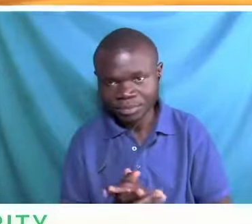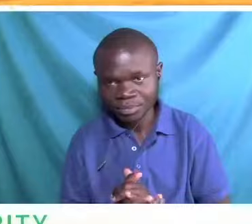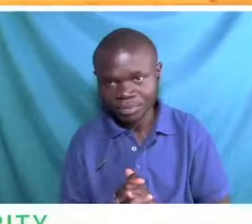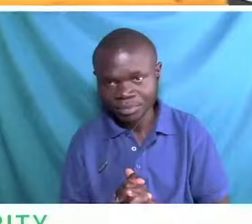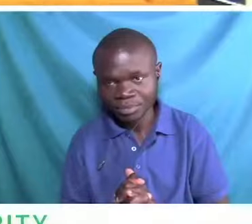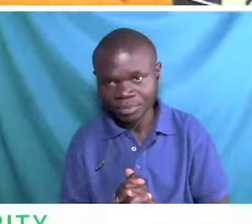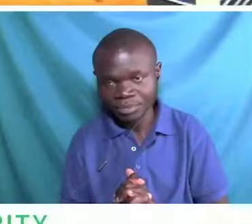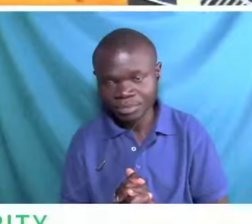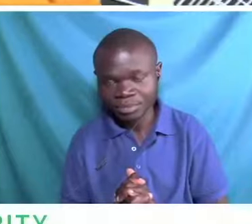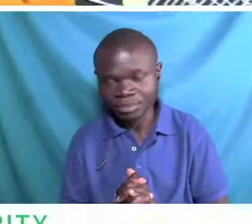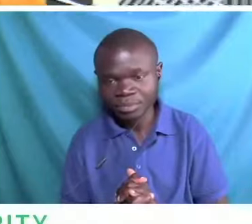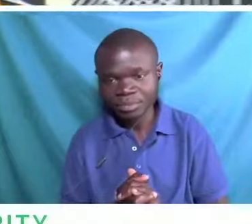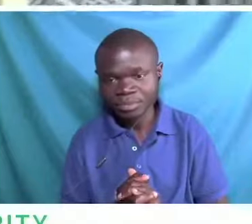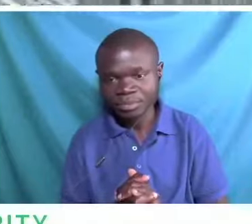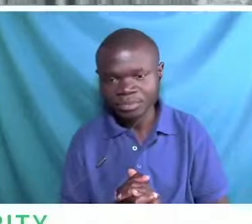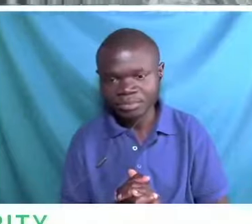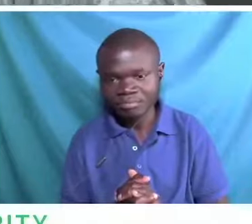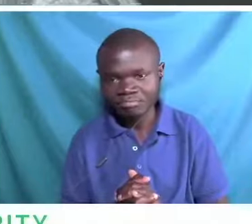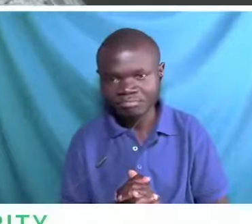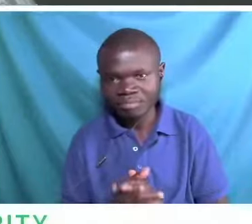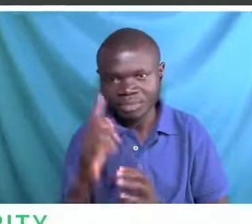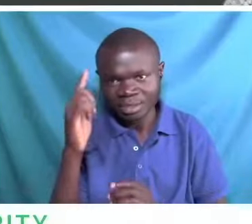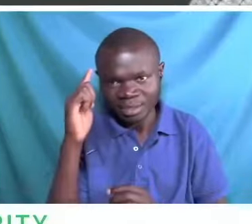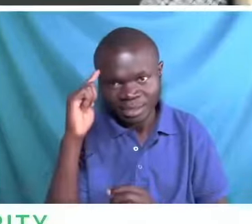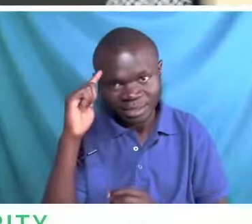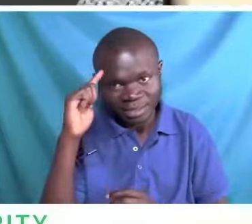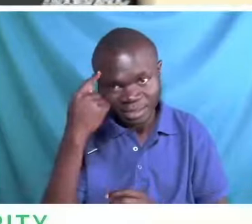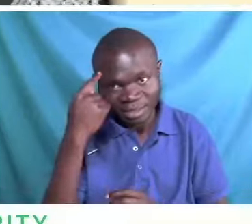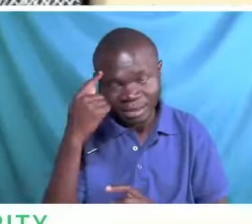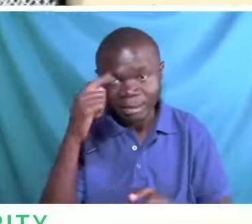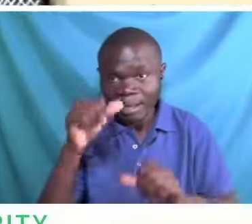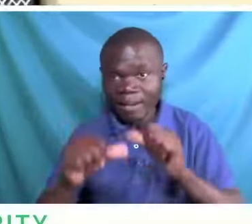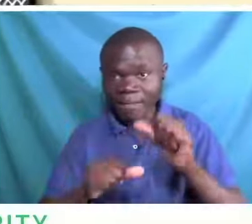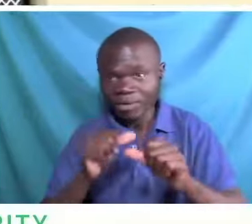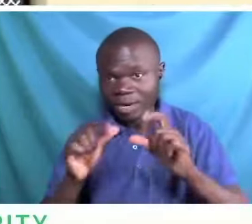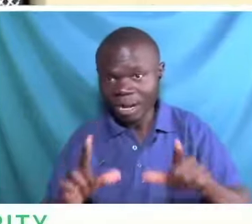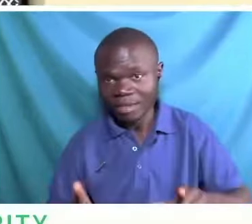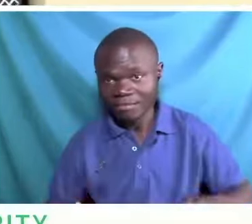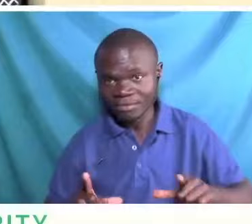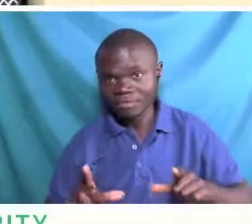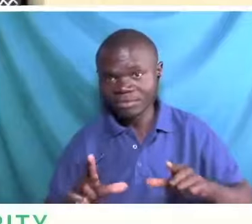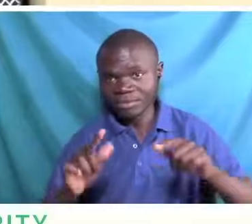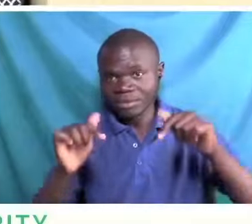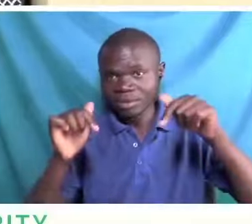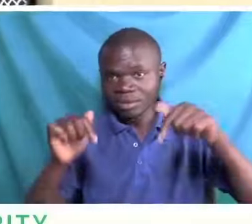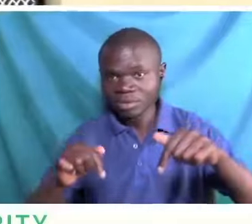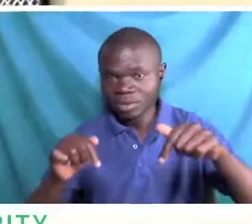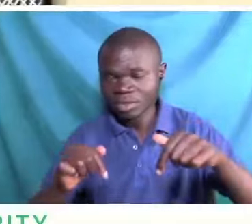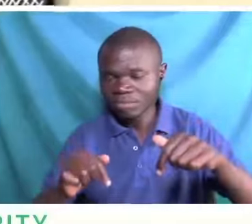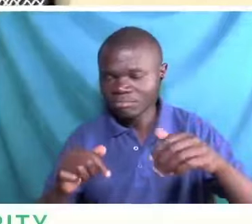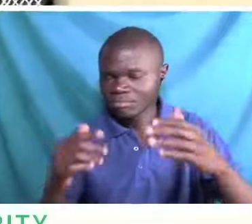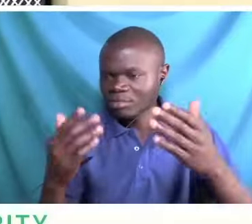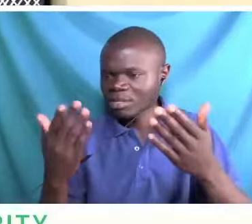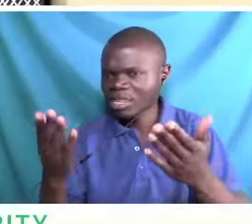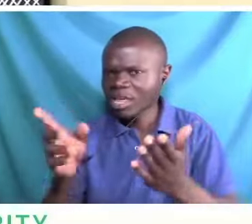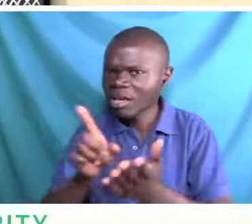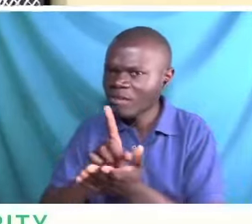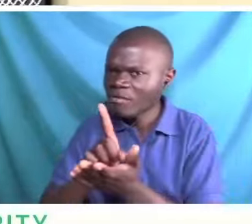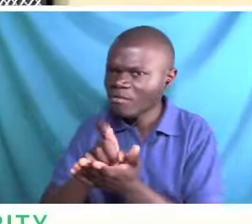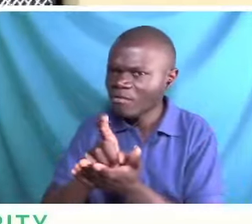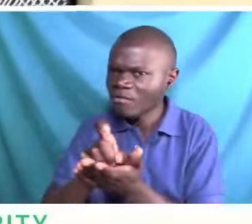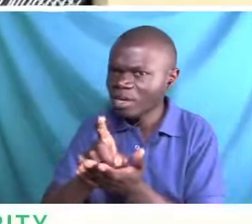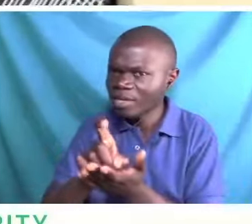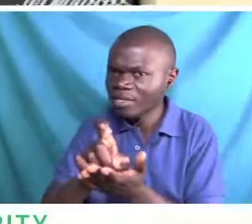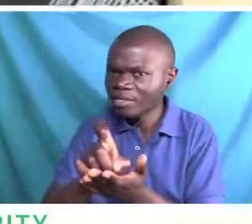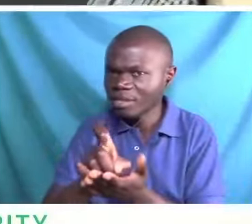I want us to be introspective and think about our lives today. Are there any viruses in your life?